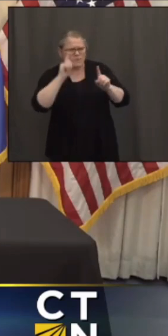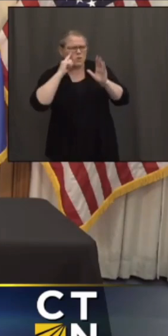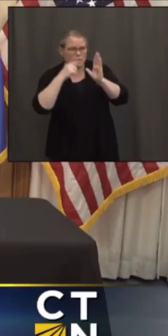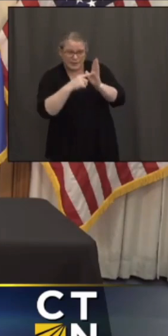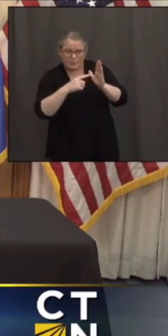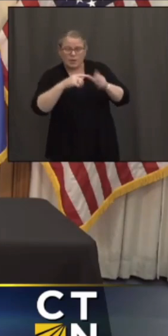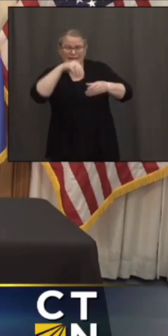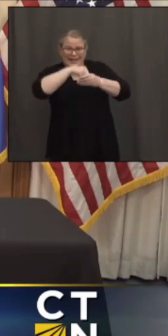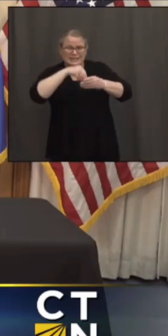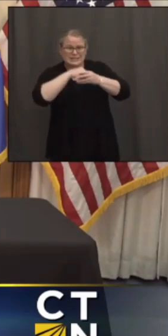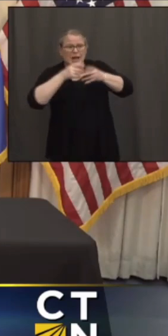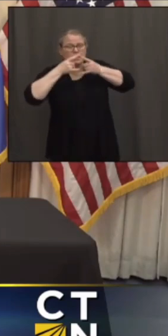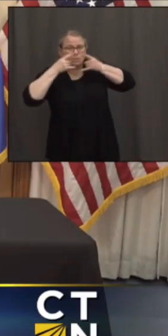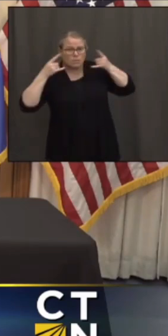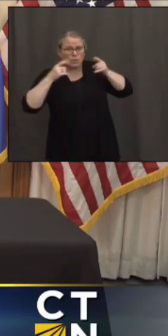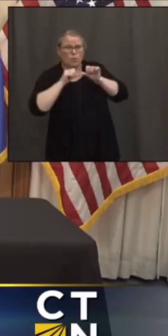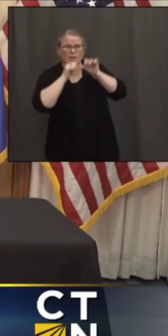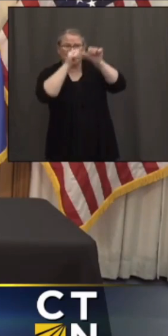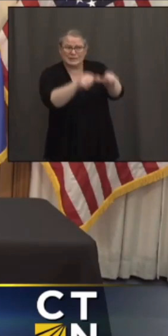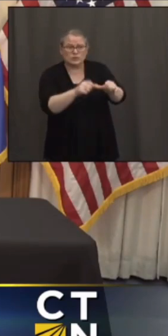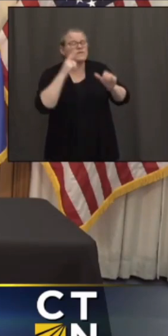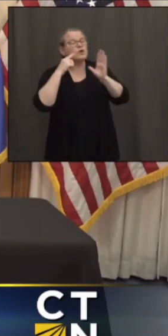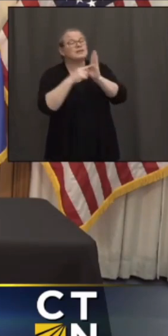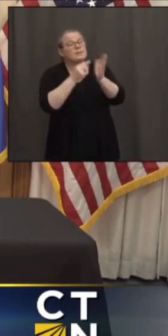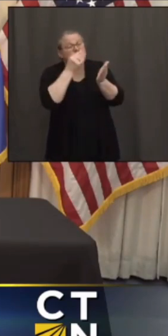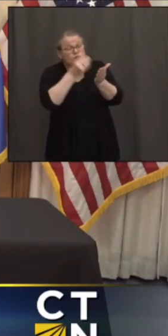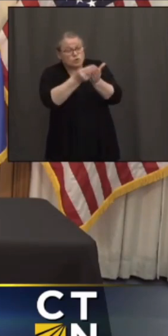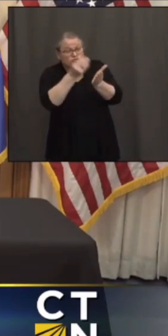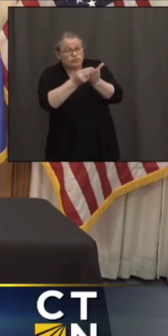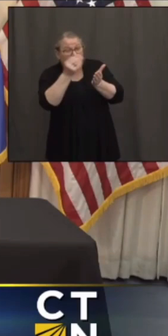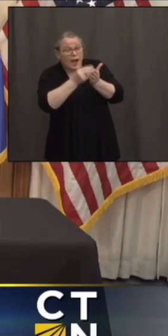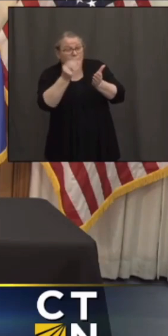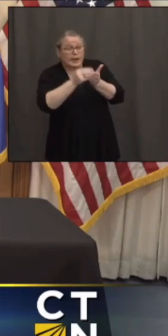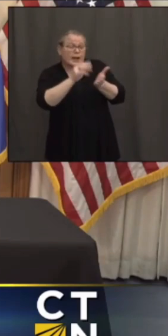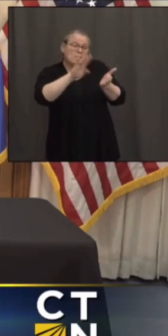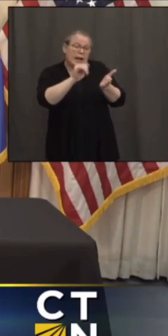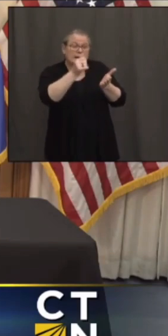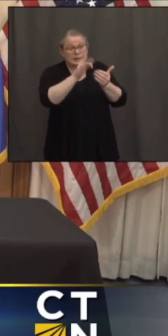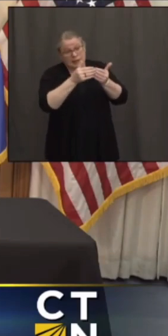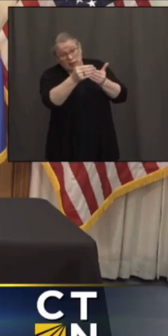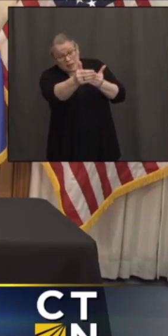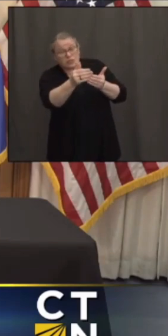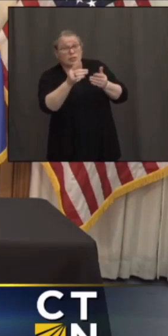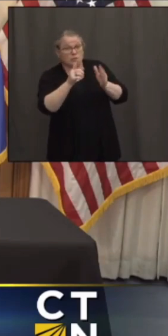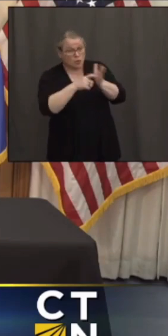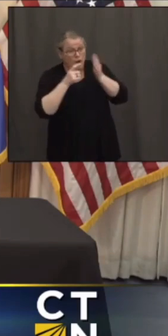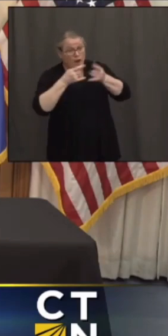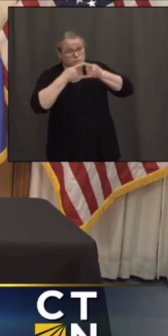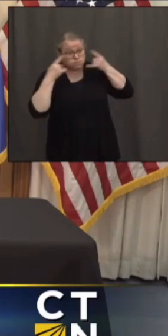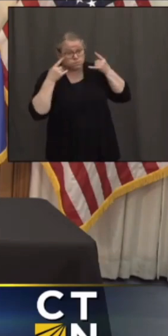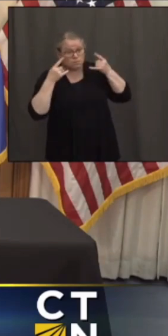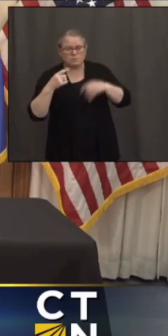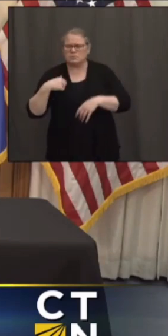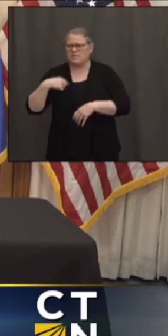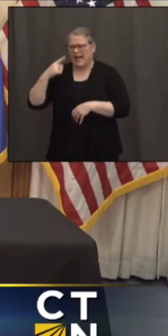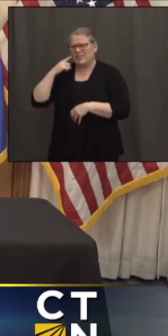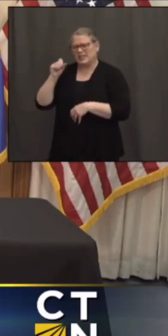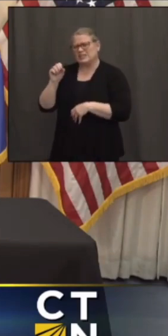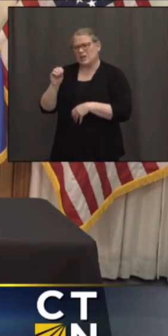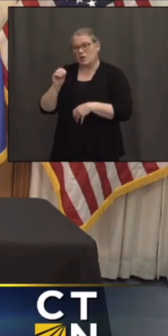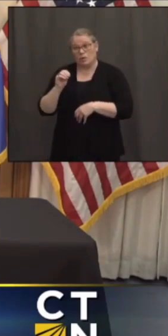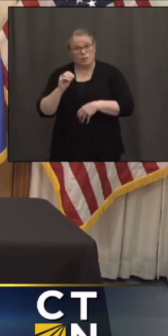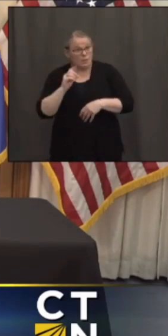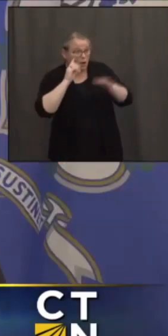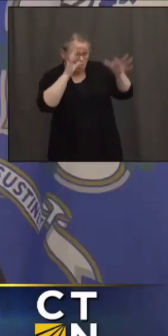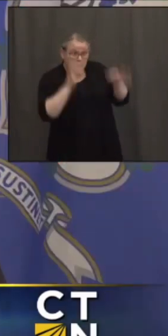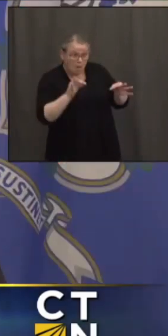May 19th. I think so. A little bit longer. But it's not a definite? You said, I think so, that's all.